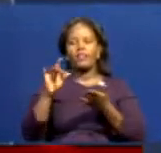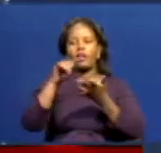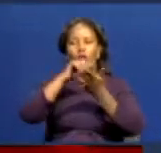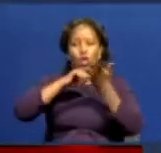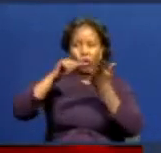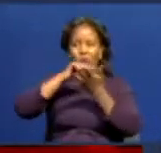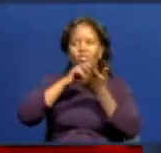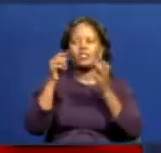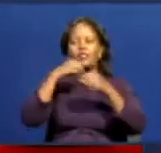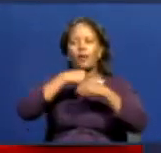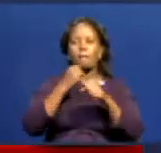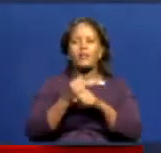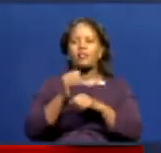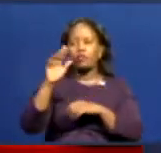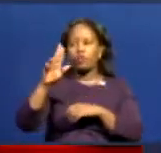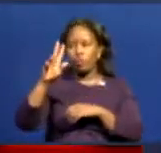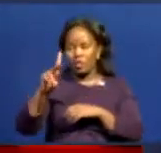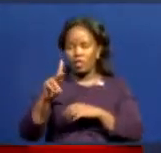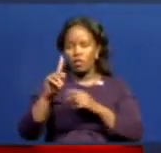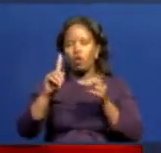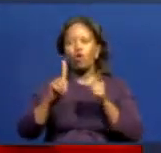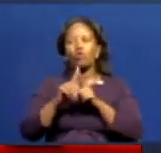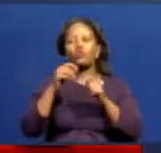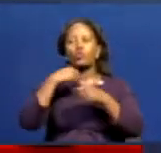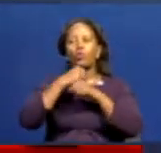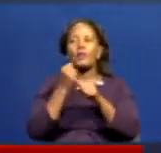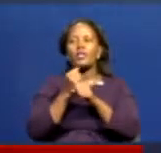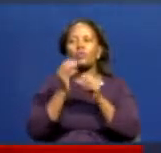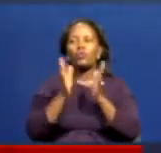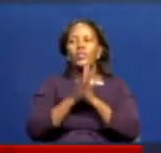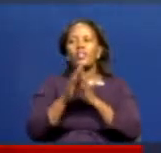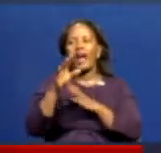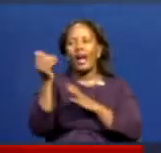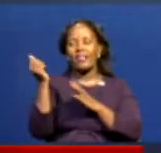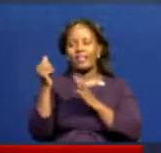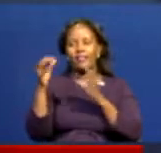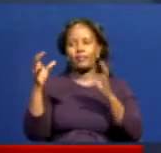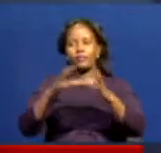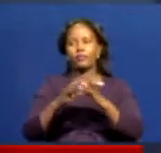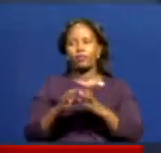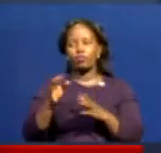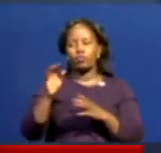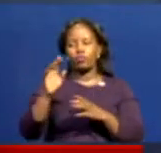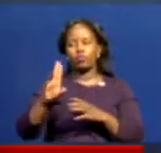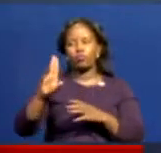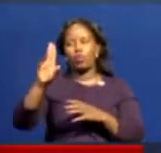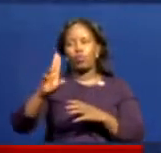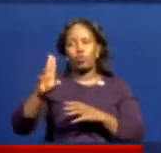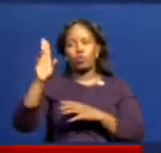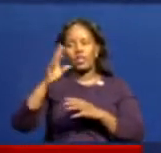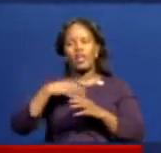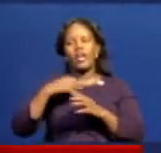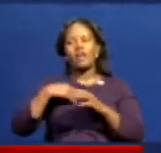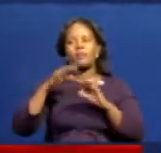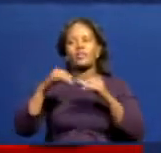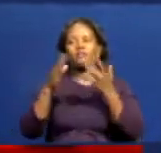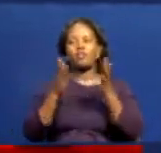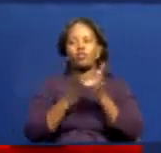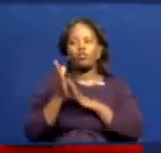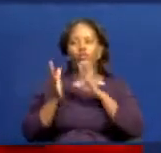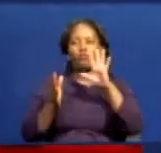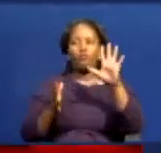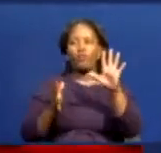and made from cupro nickel termed uhuru were first issued in the denominations of 5,